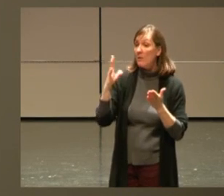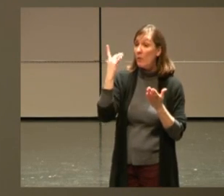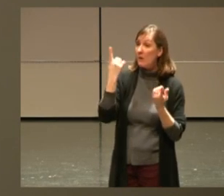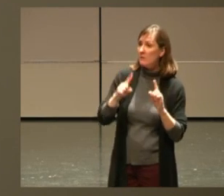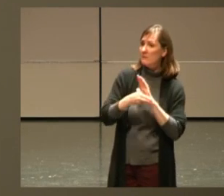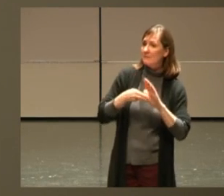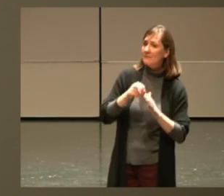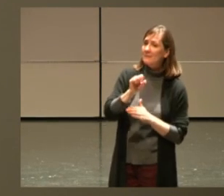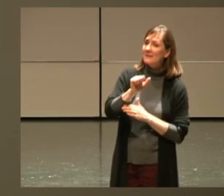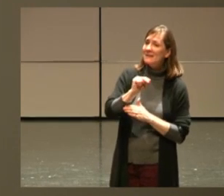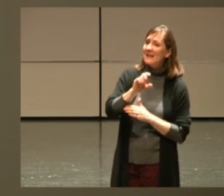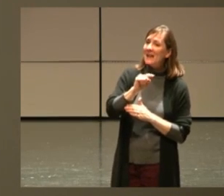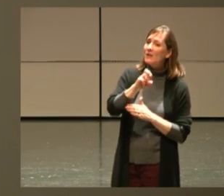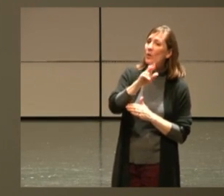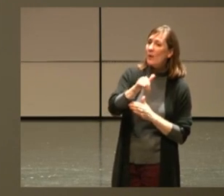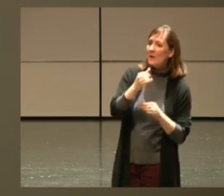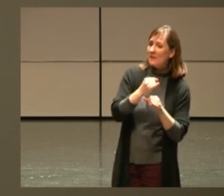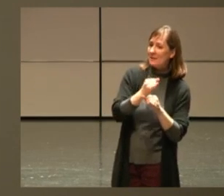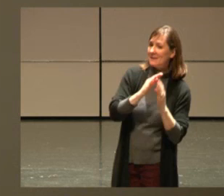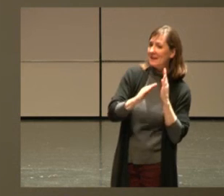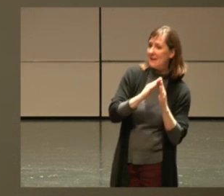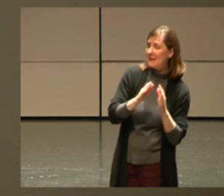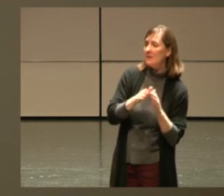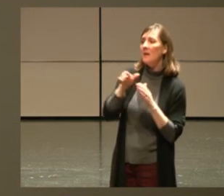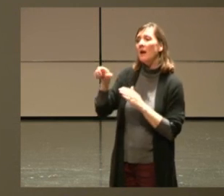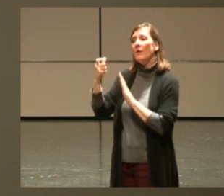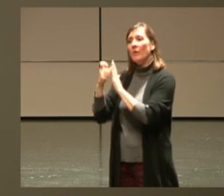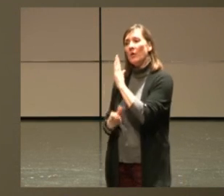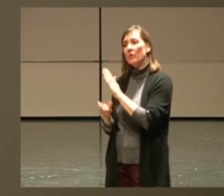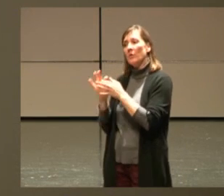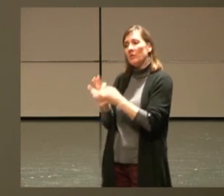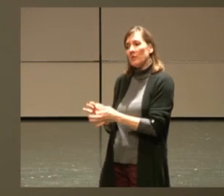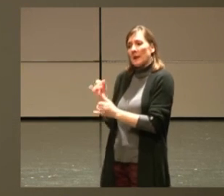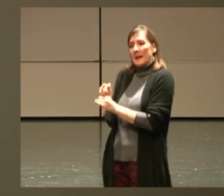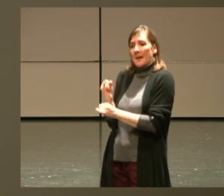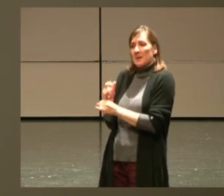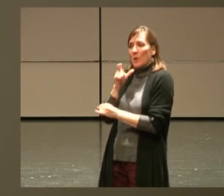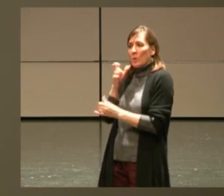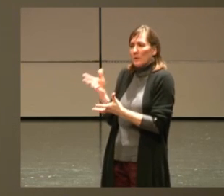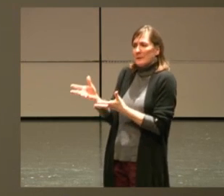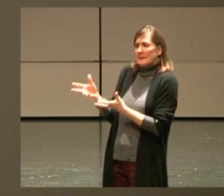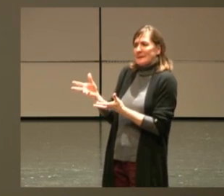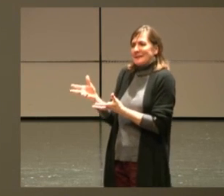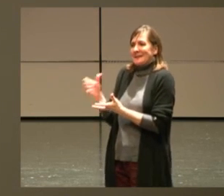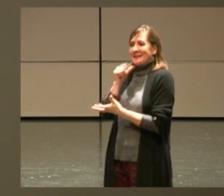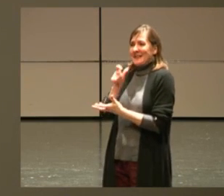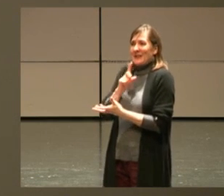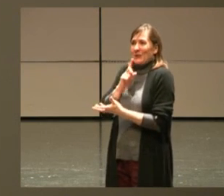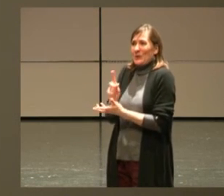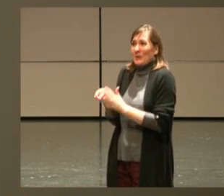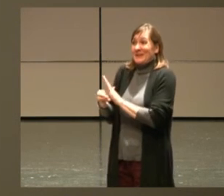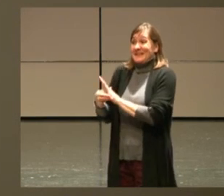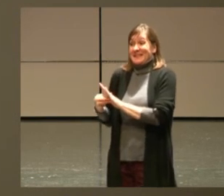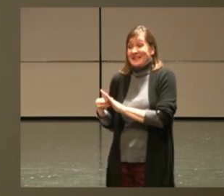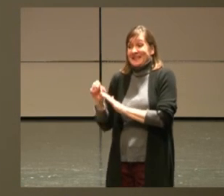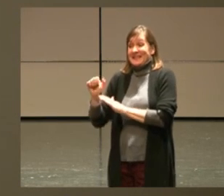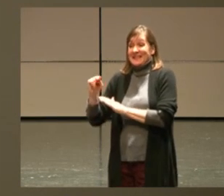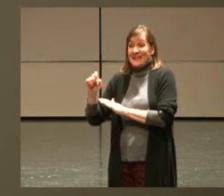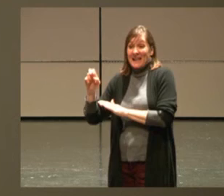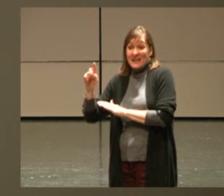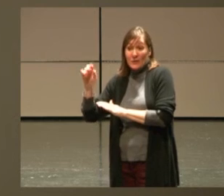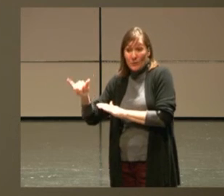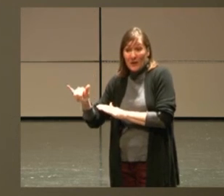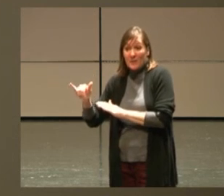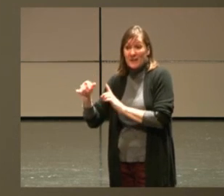cities. Campuses, an article about campuses being hesitant to go down and use the sanctuary term because of fear of federal